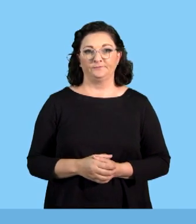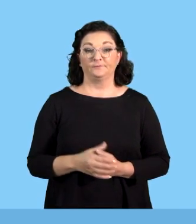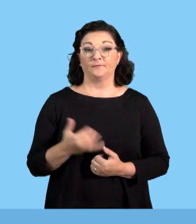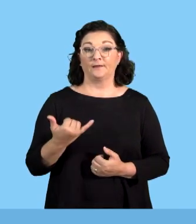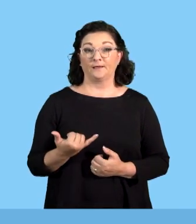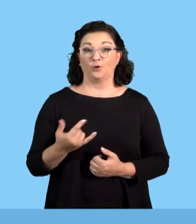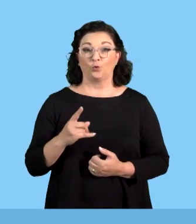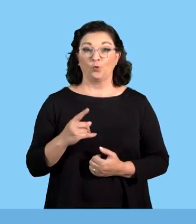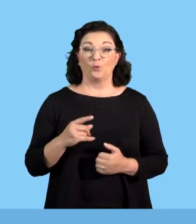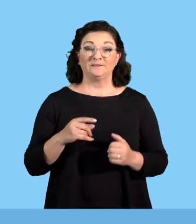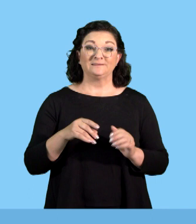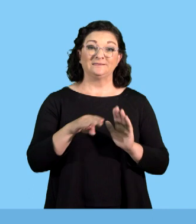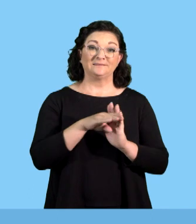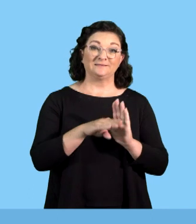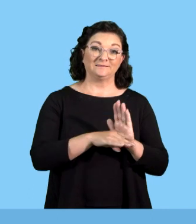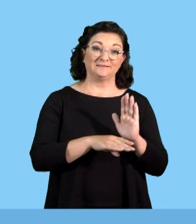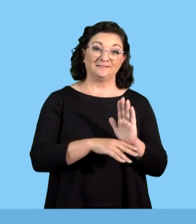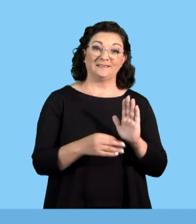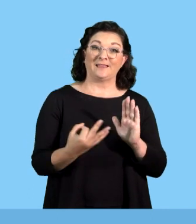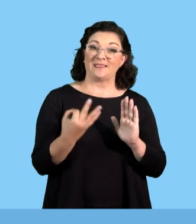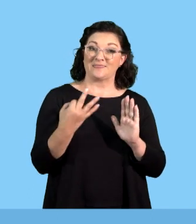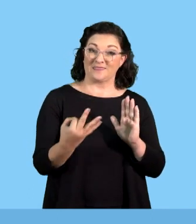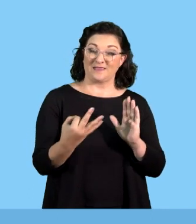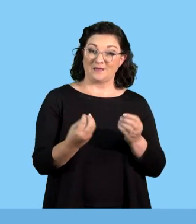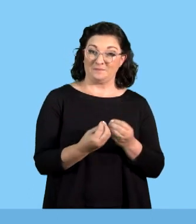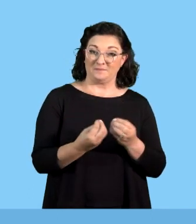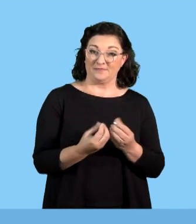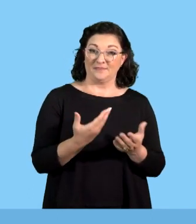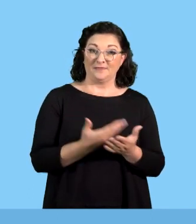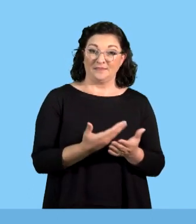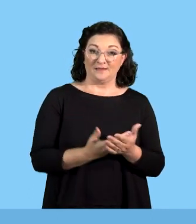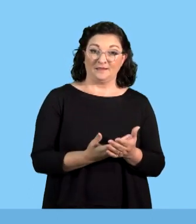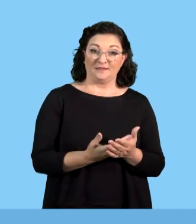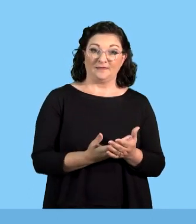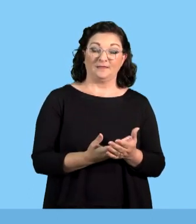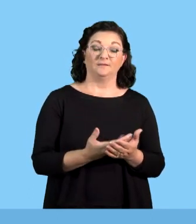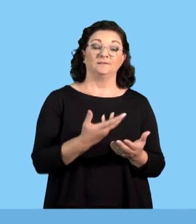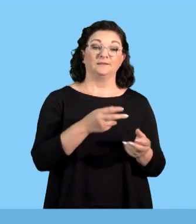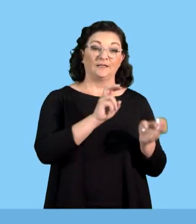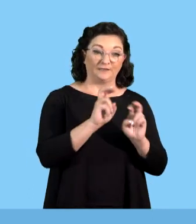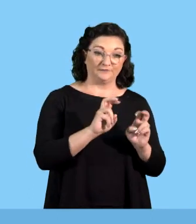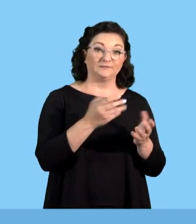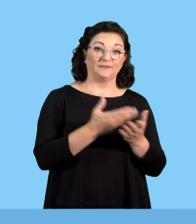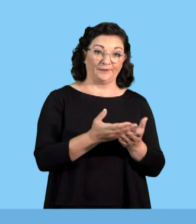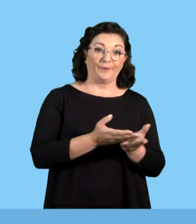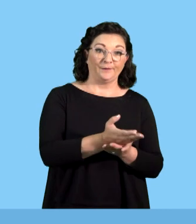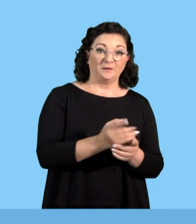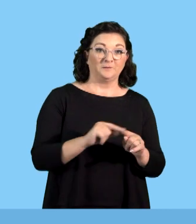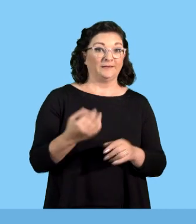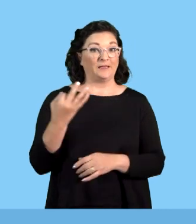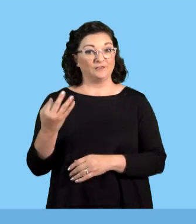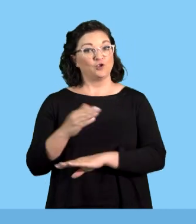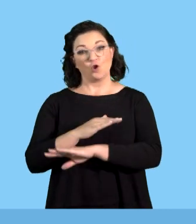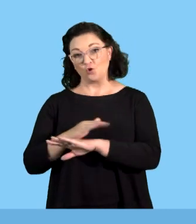Now, we are supposed to list 3 materials that conduct electricity and 3 materials that do not conduct